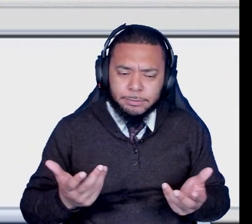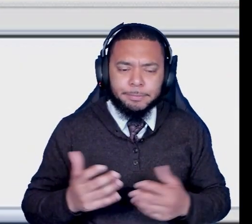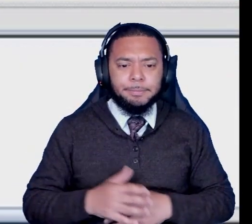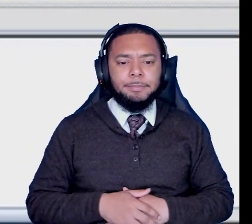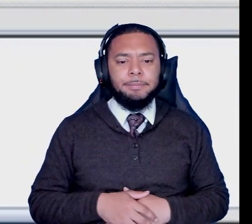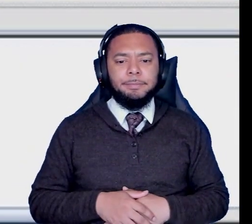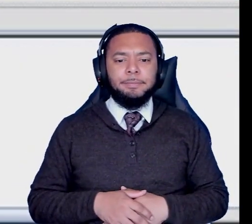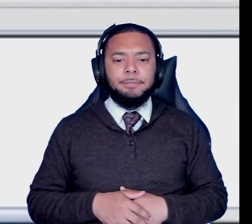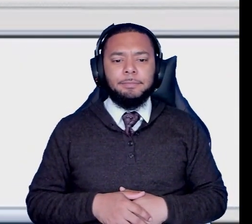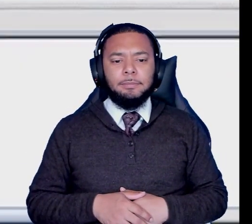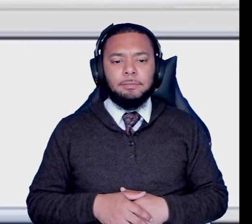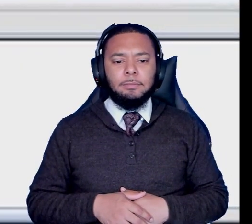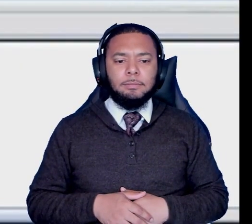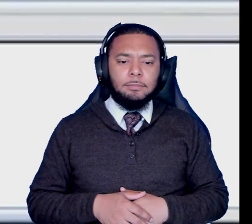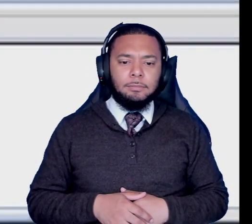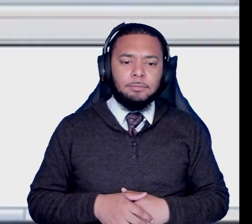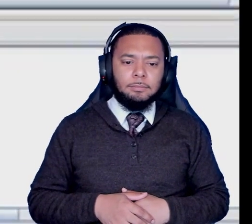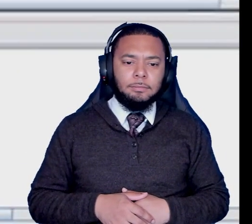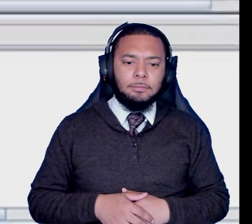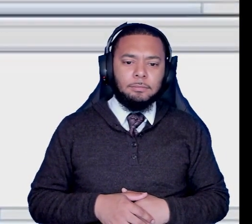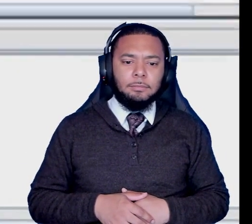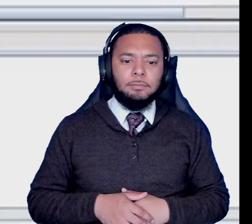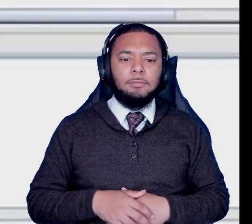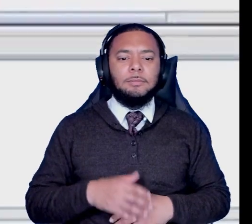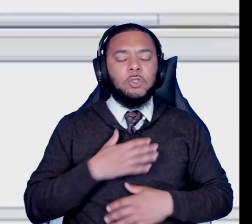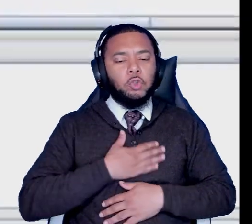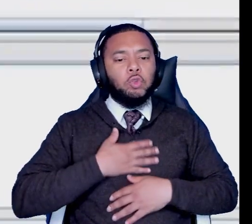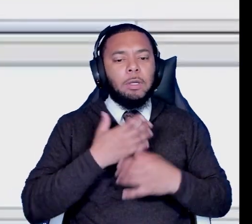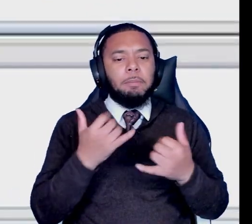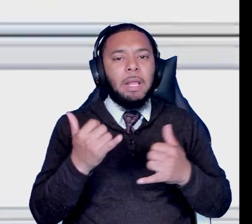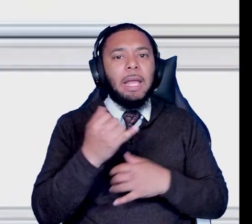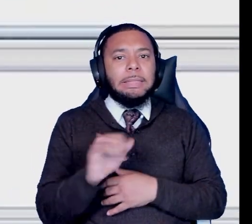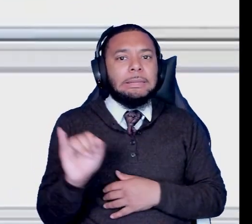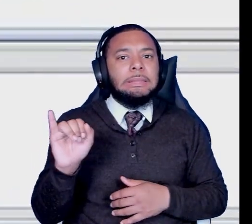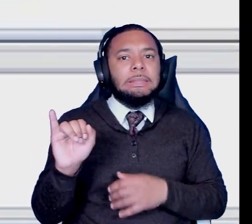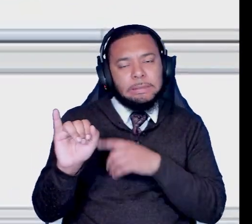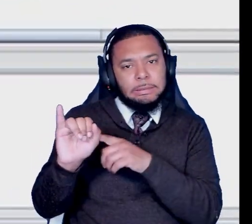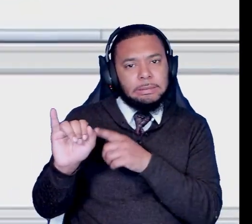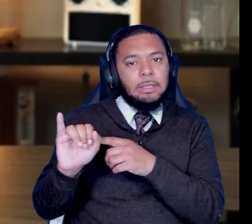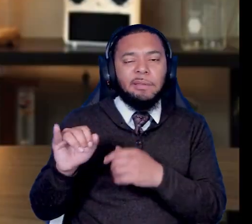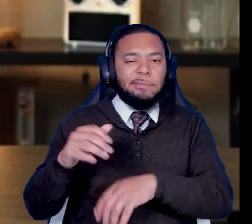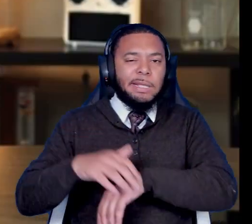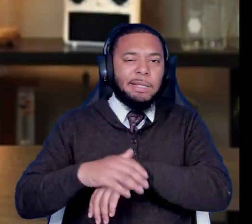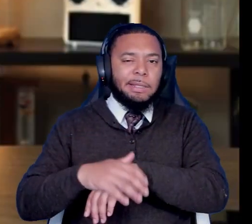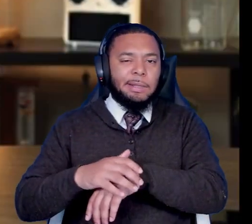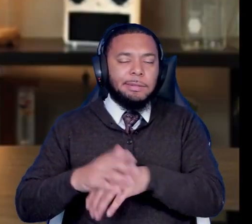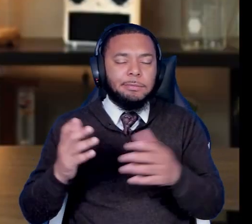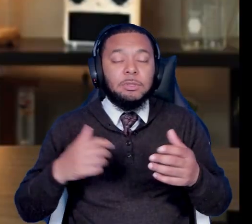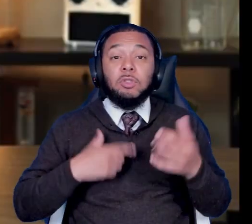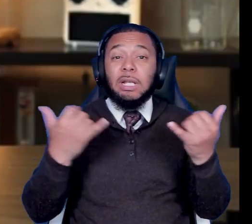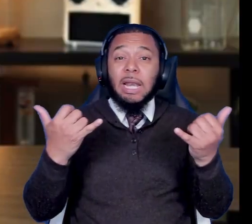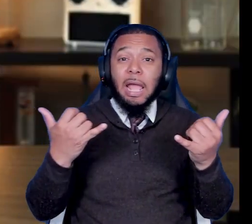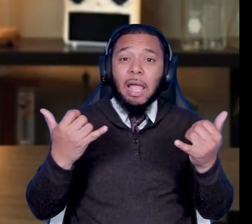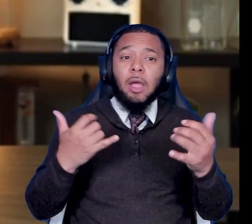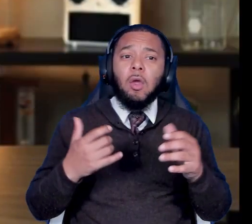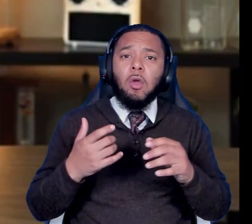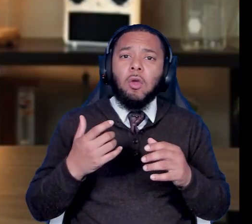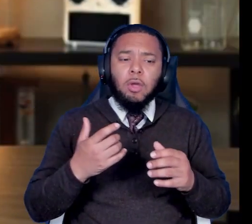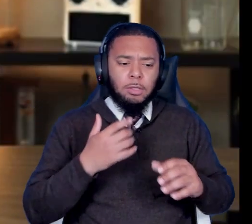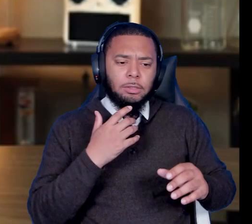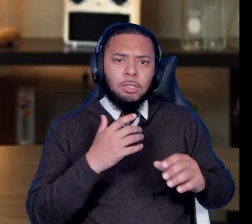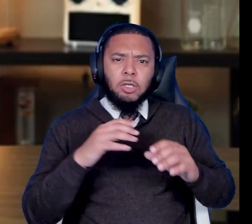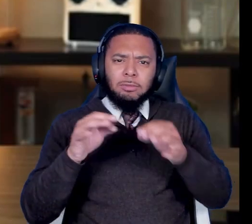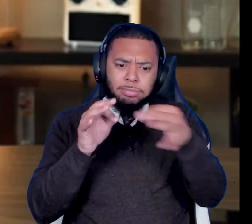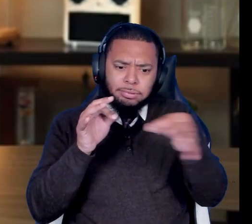hobby. Hello, Lori, I also enjoy playing. So you can have as many variables up here as you want, and now you feel like you kind of have a